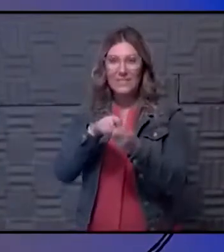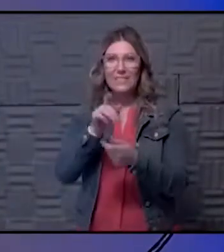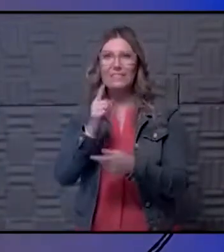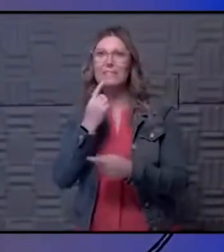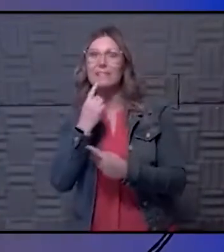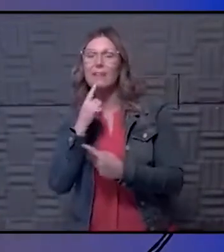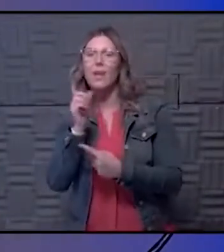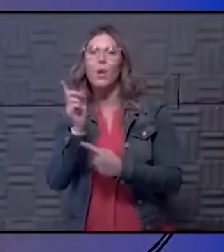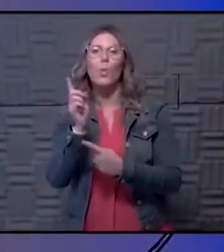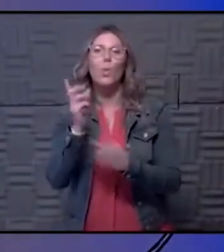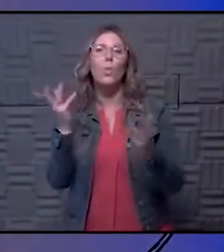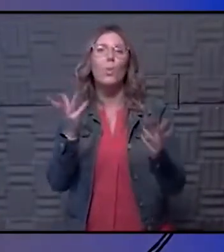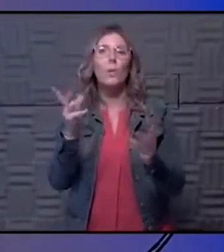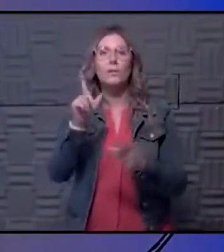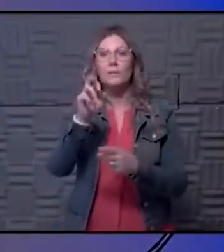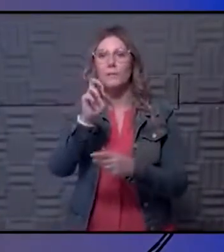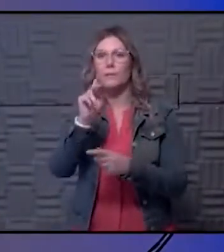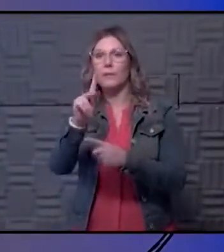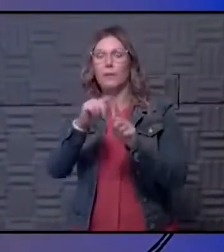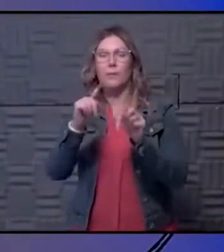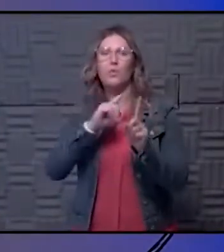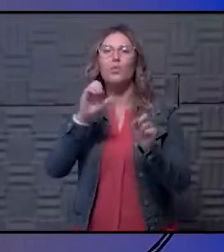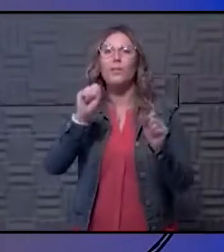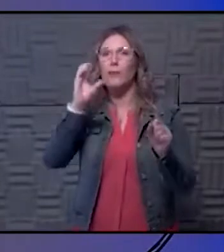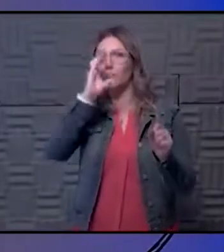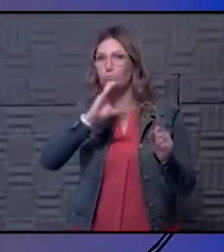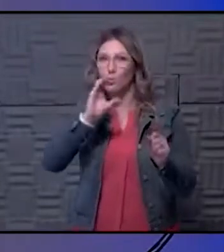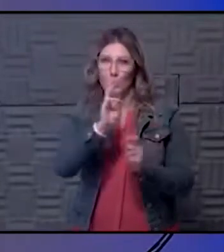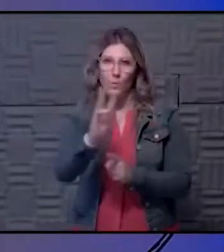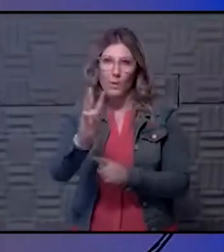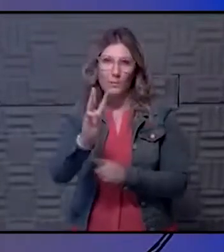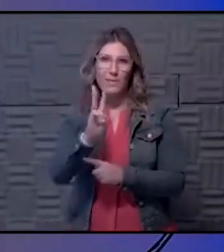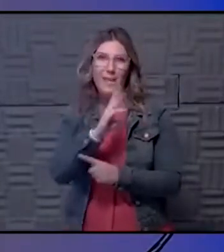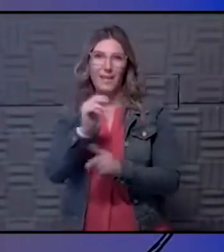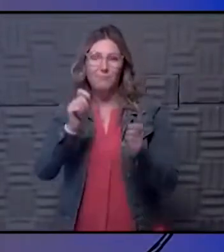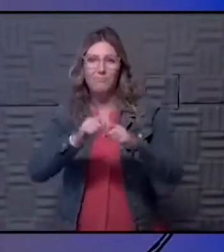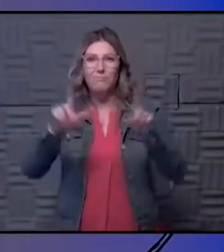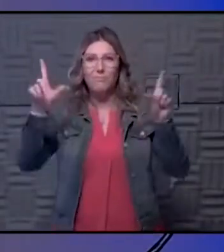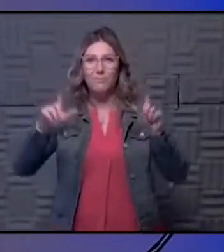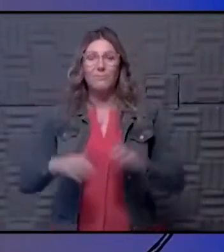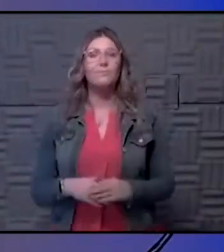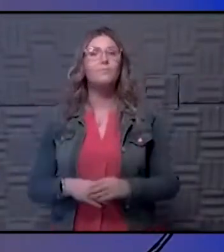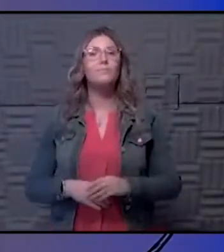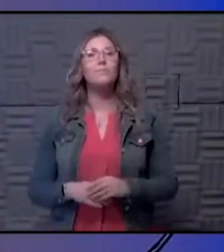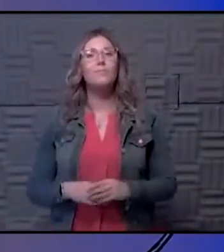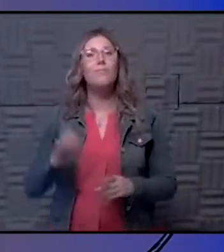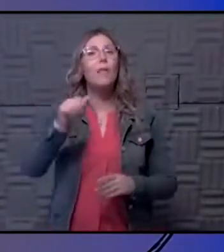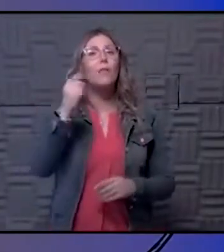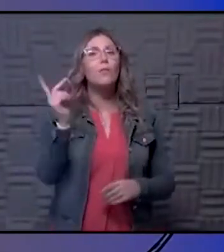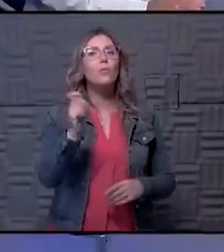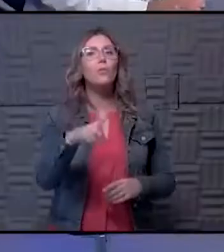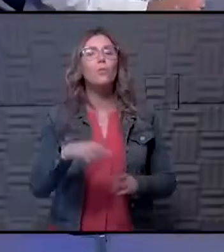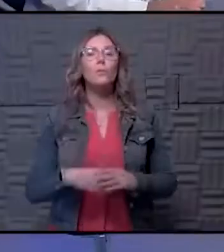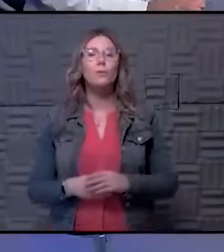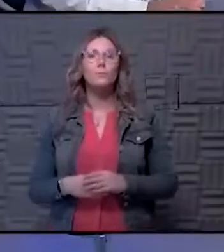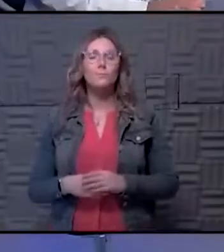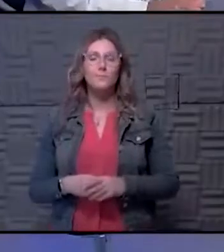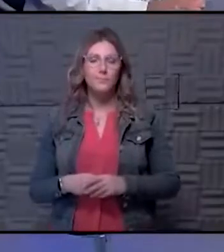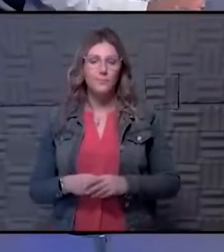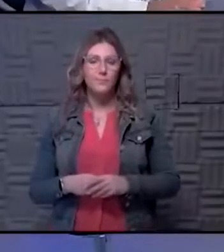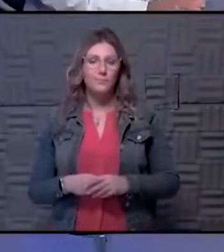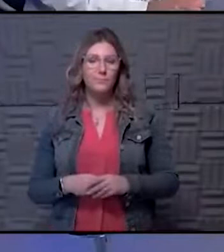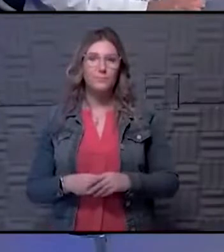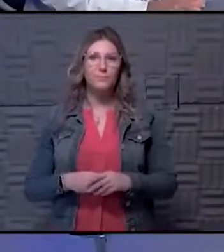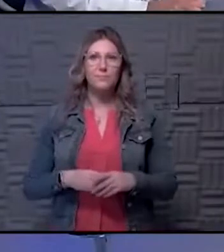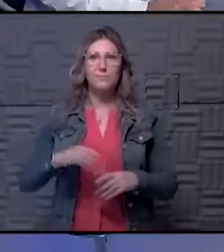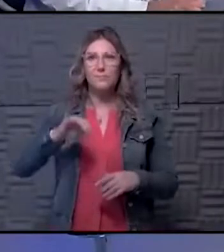what the link is, but you can search for that on our website, and it will be in there. All right. Other questions? Yes, Judy wants to know, this is